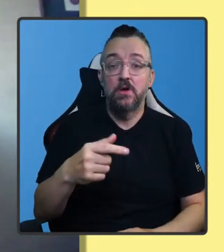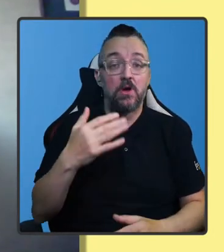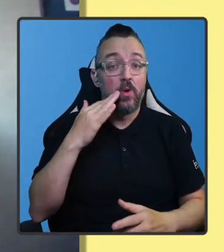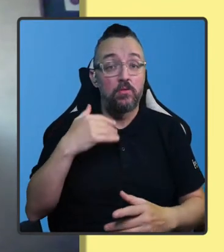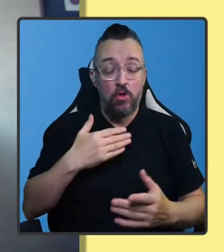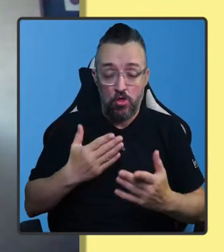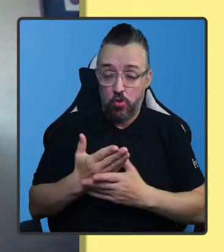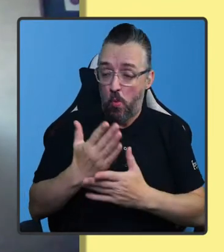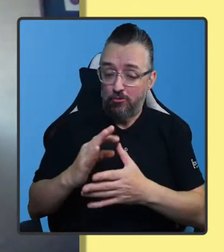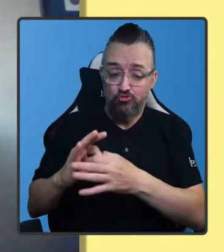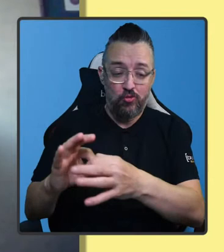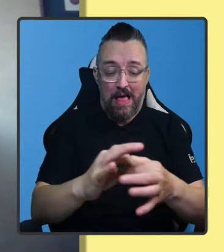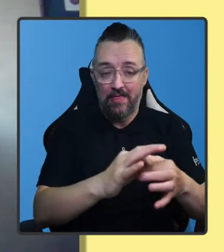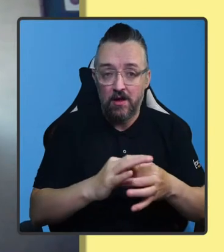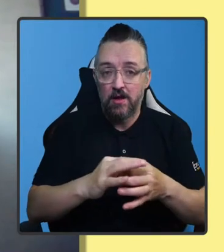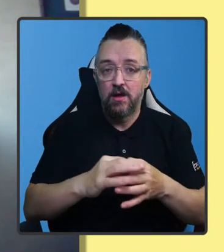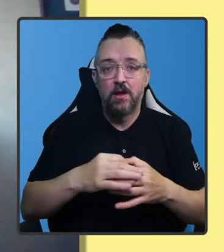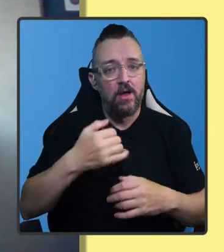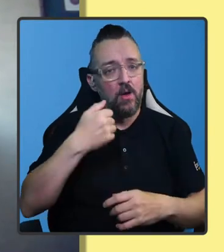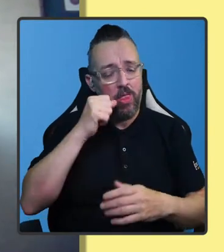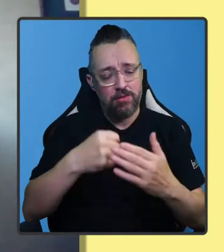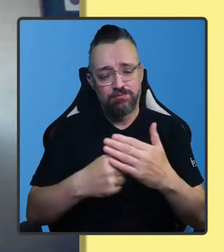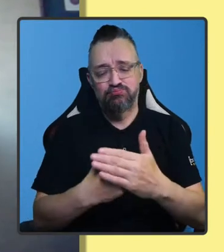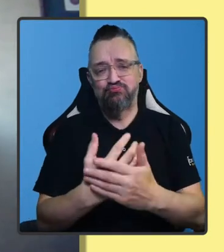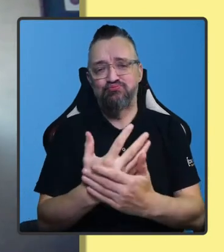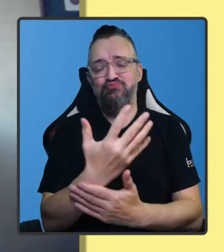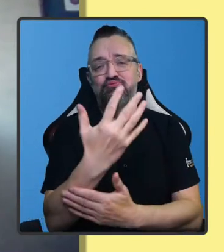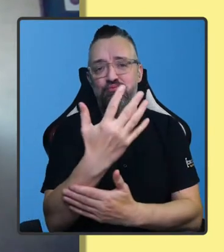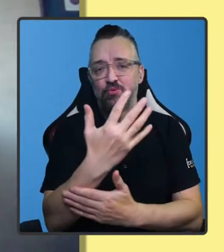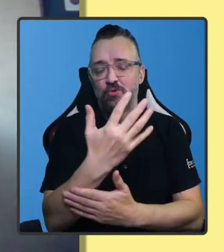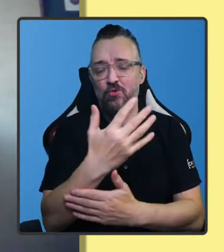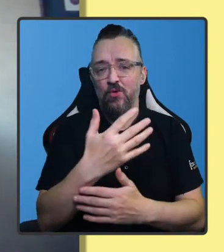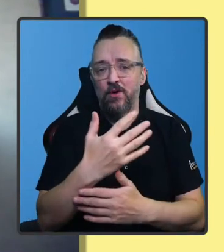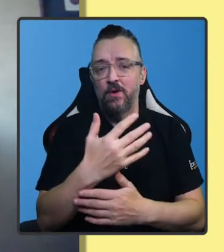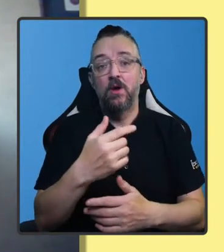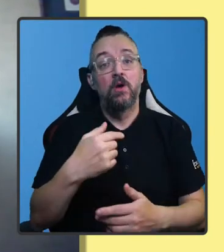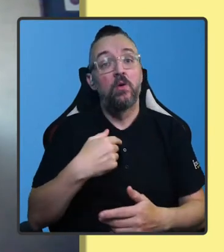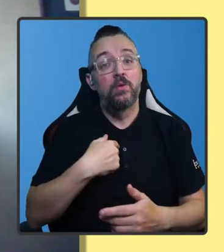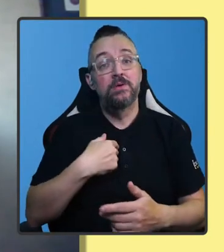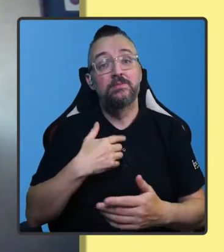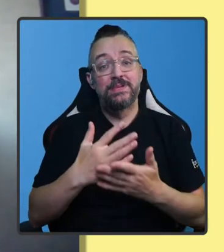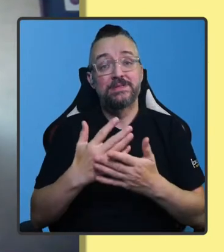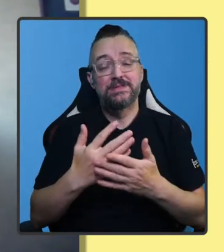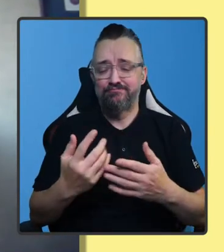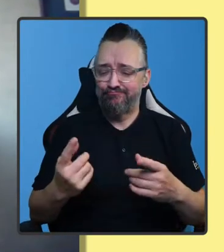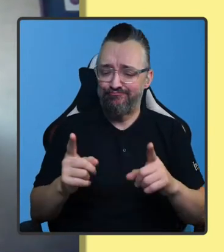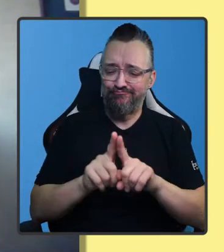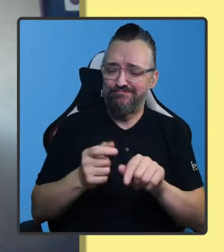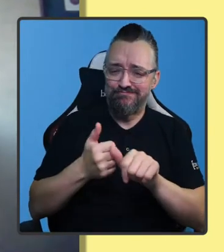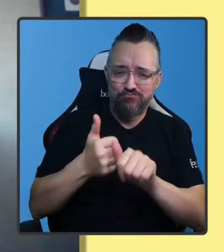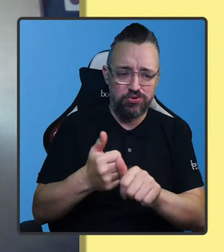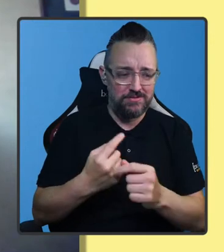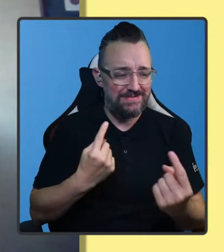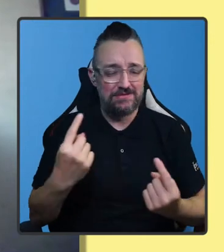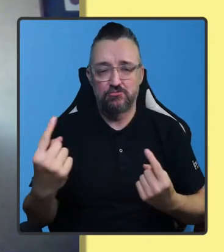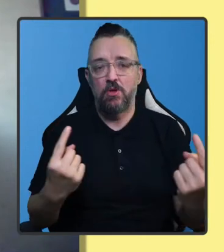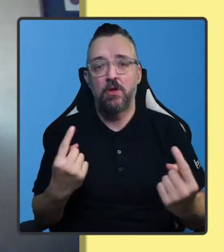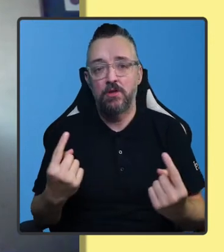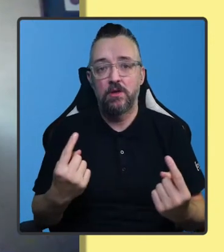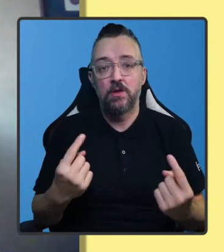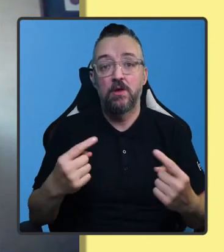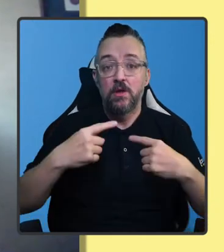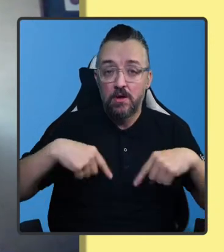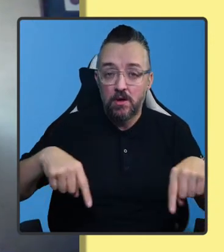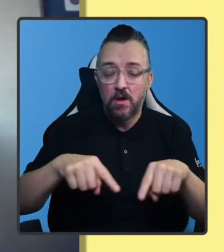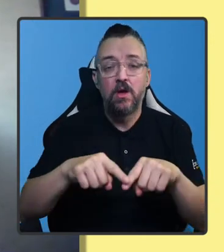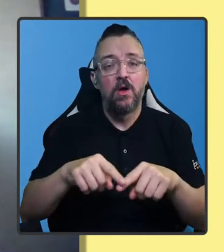combined endeavours. And friends, I've said it before, but we stand on the shoulders of giants, and it falls to us to build on the legacy of